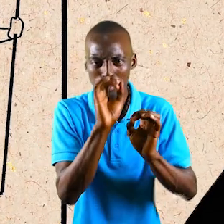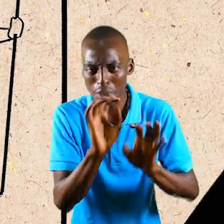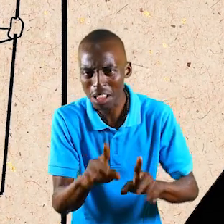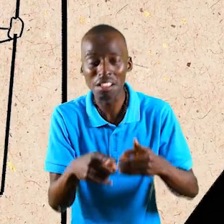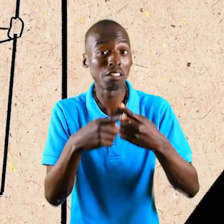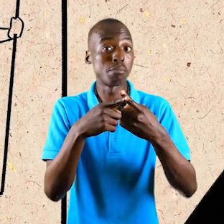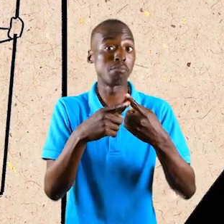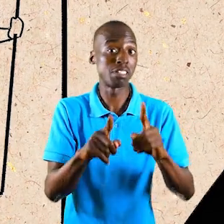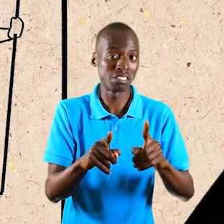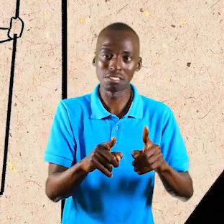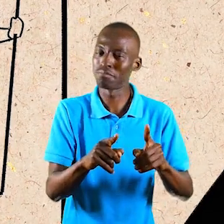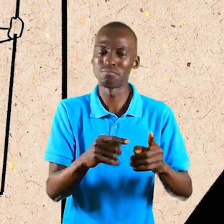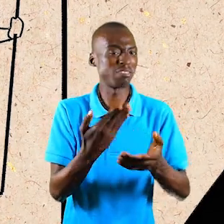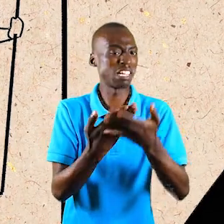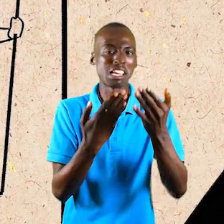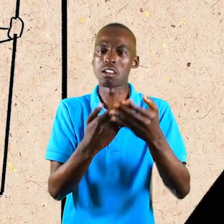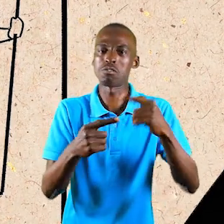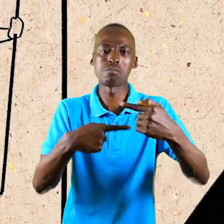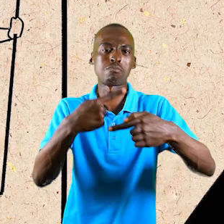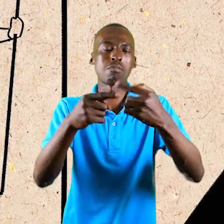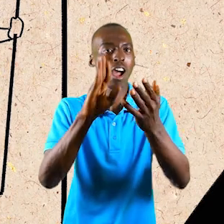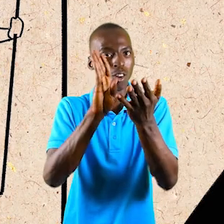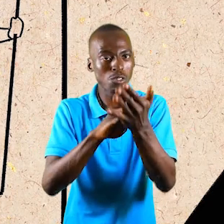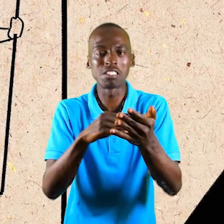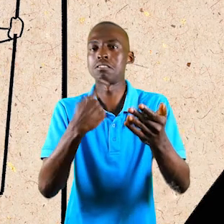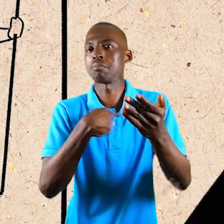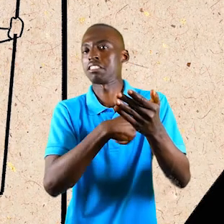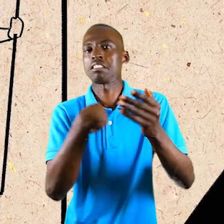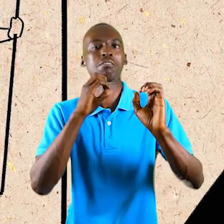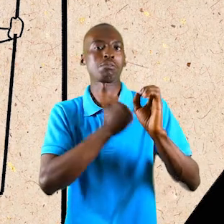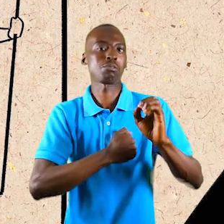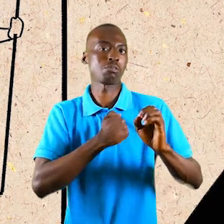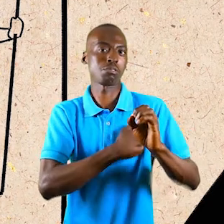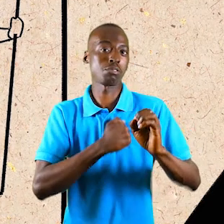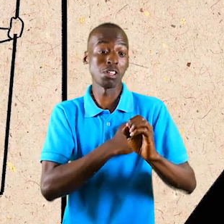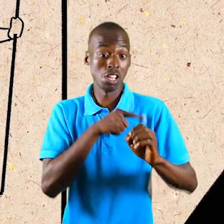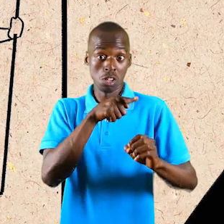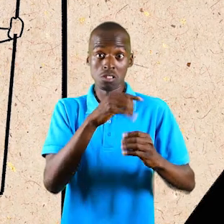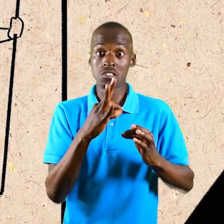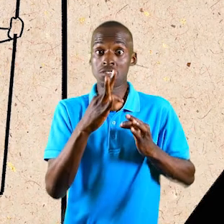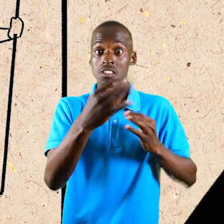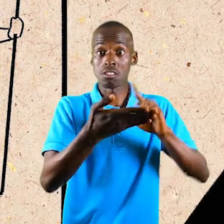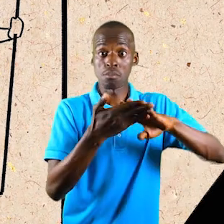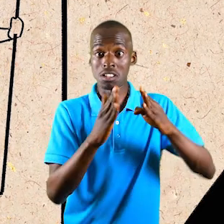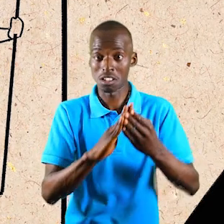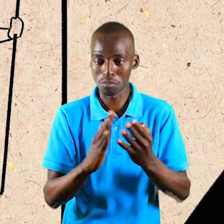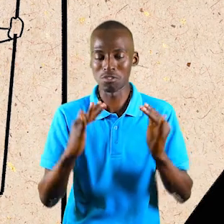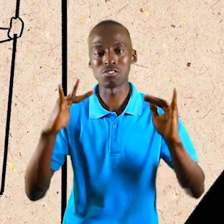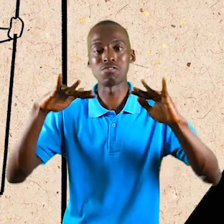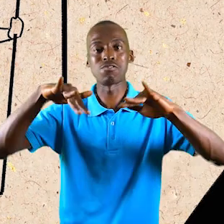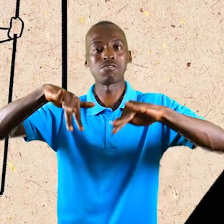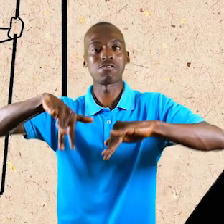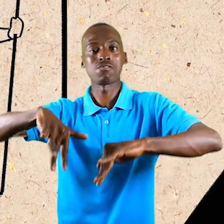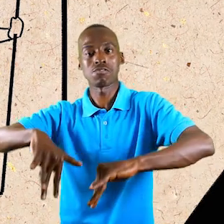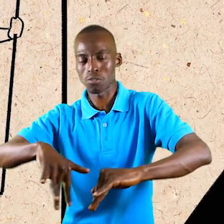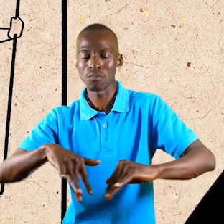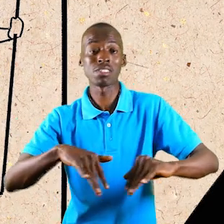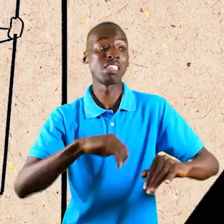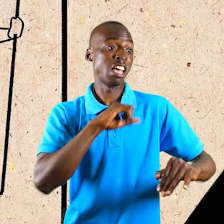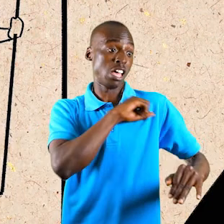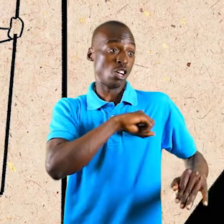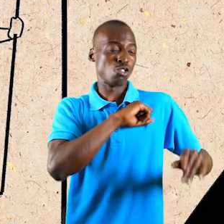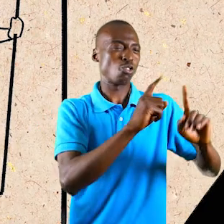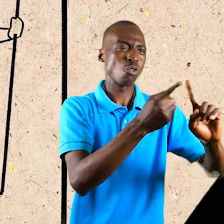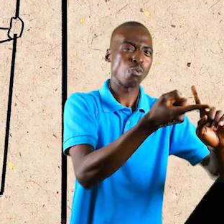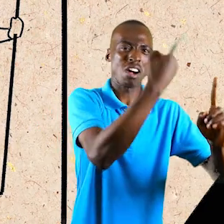and he seems incapable of acknowledging his own mistakes. And so these flaws become his downfall. He wins some battles